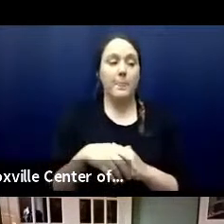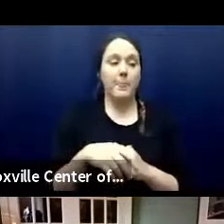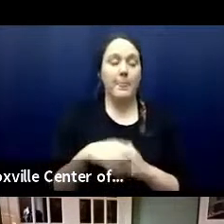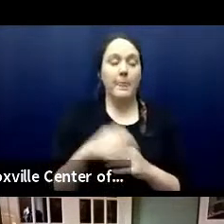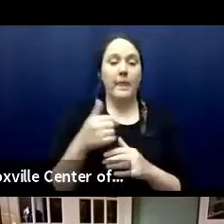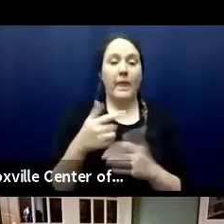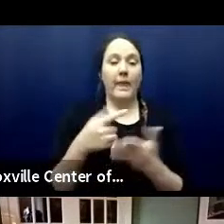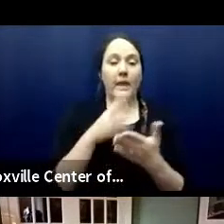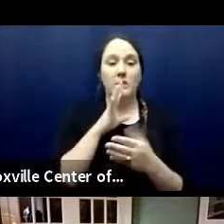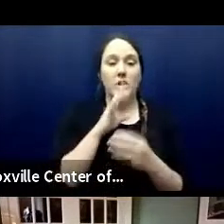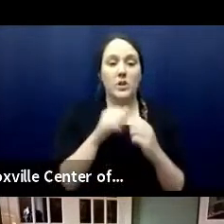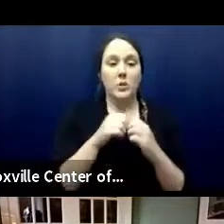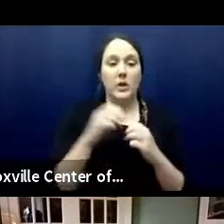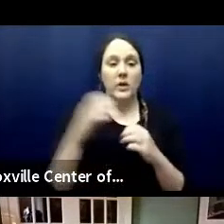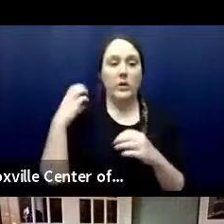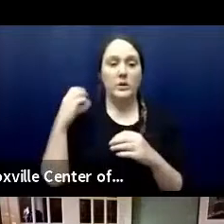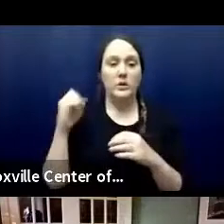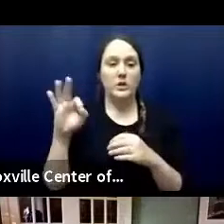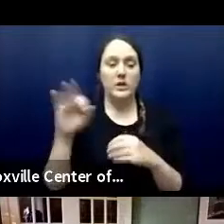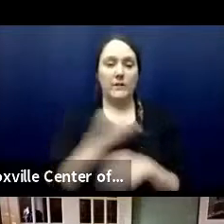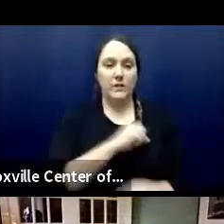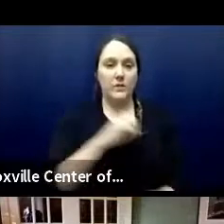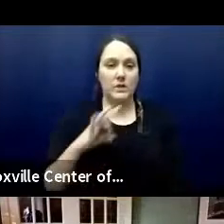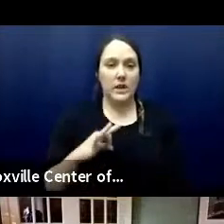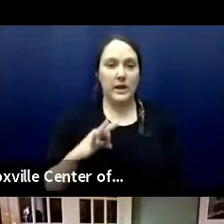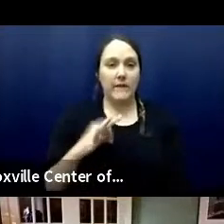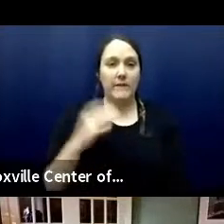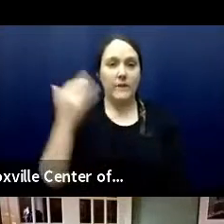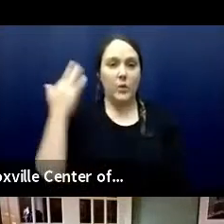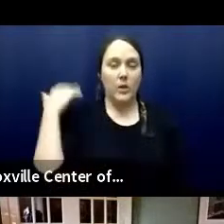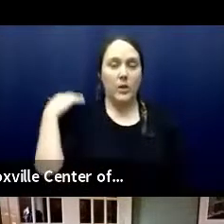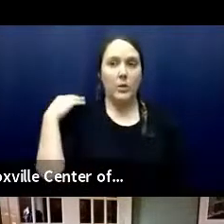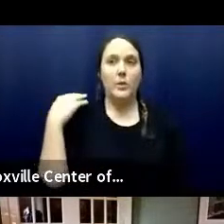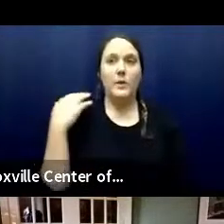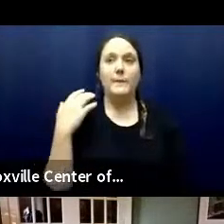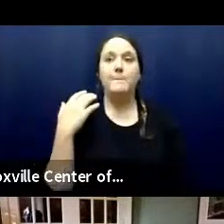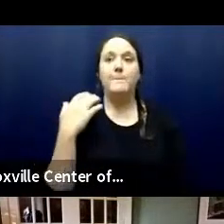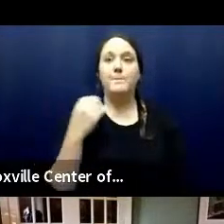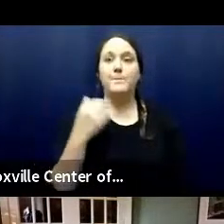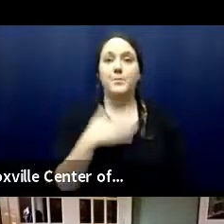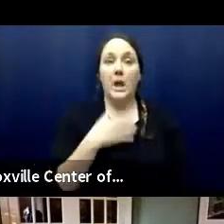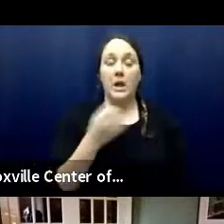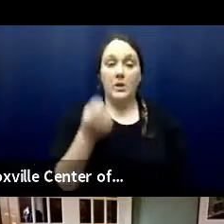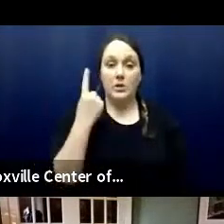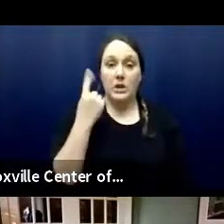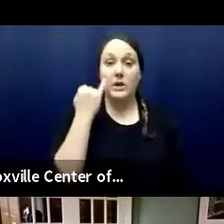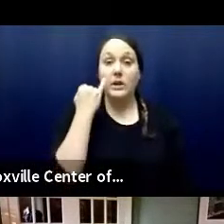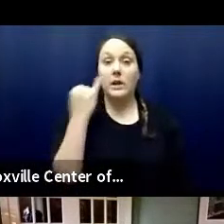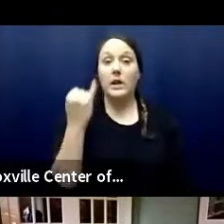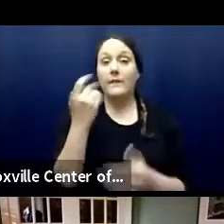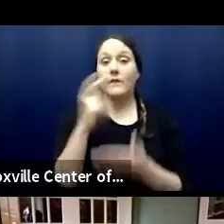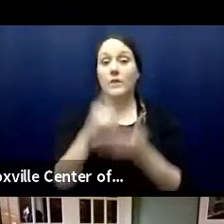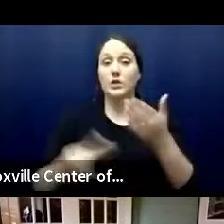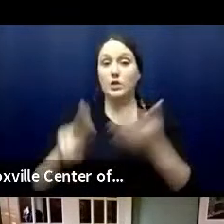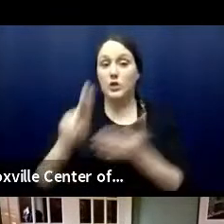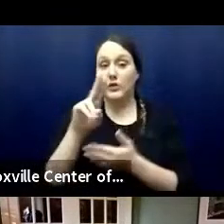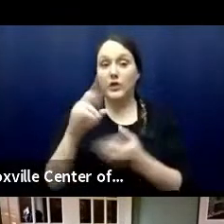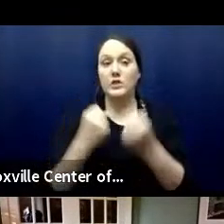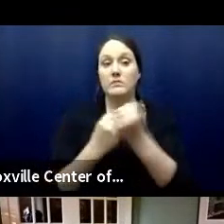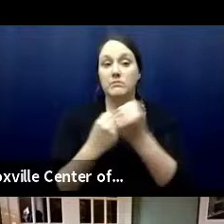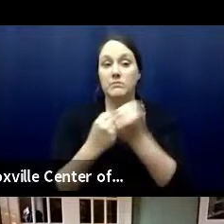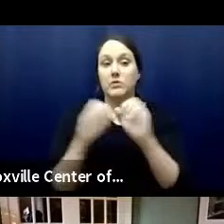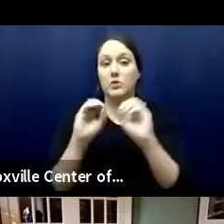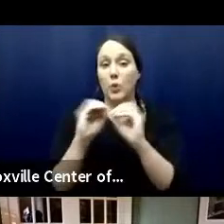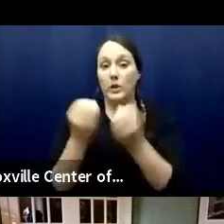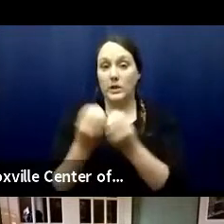Plowman's chief of staff some time ago was that if it were a university sponsored